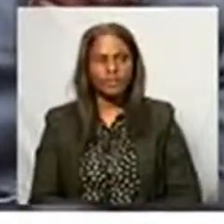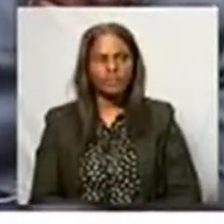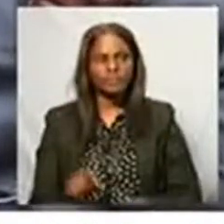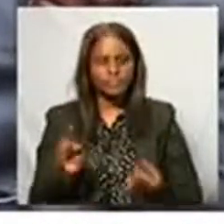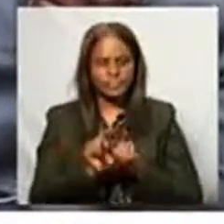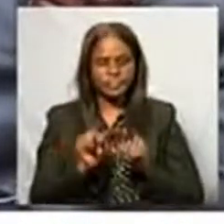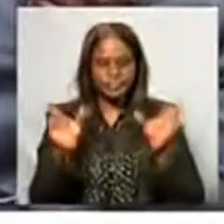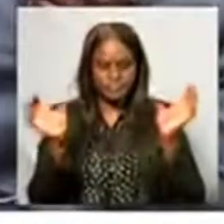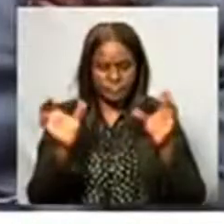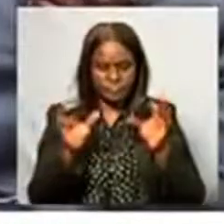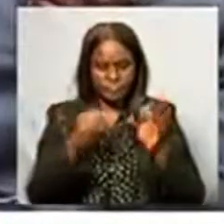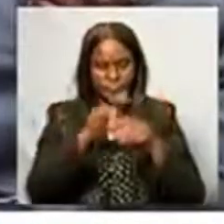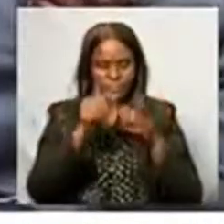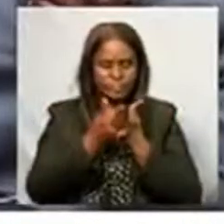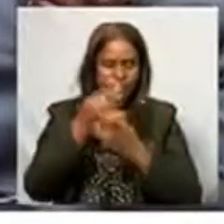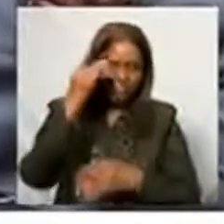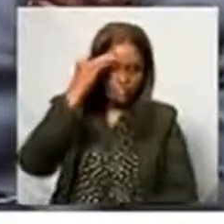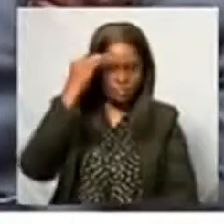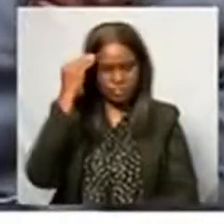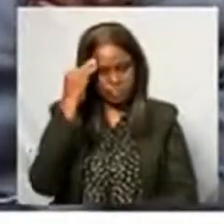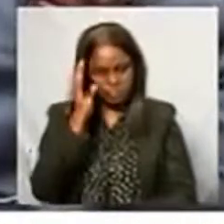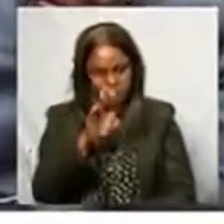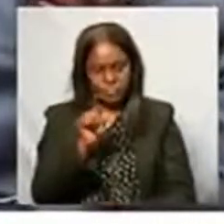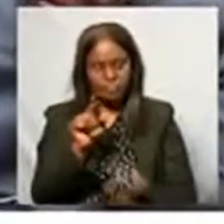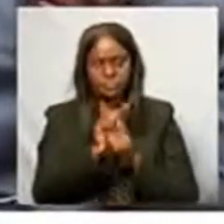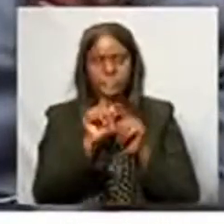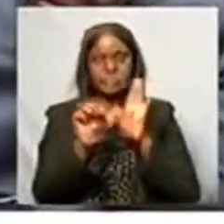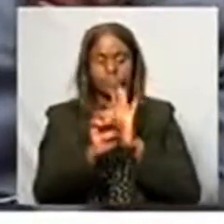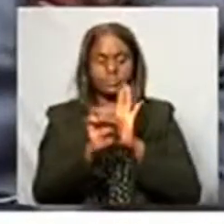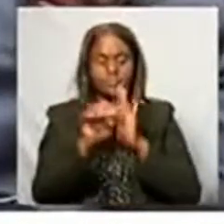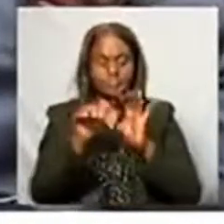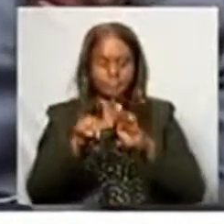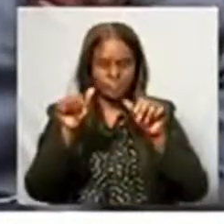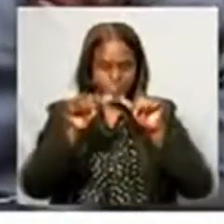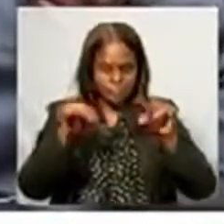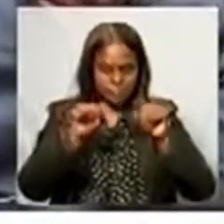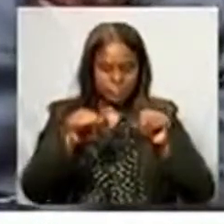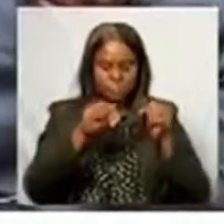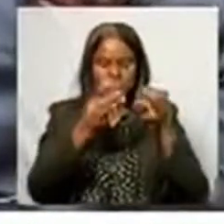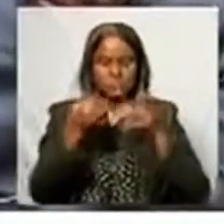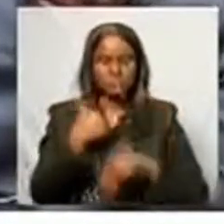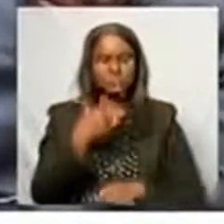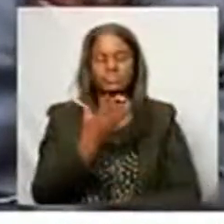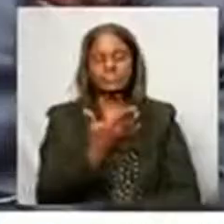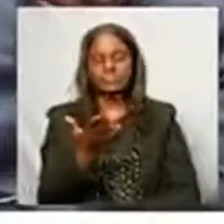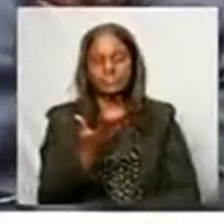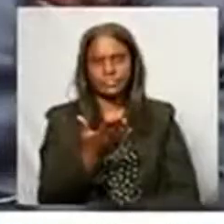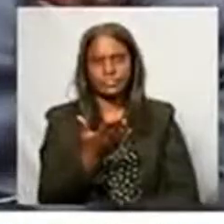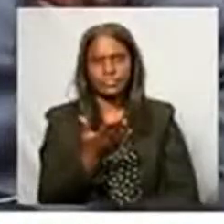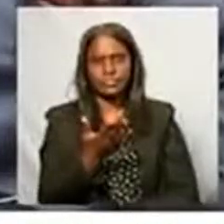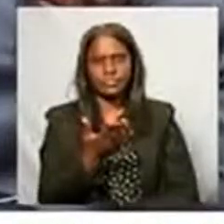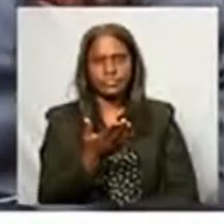The common trend, like in many audits, is that the